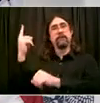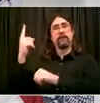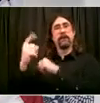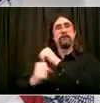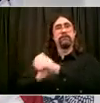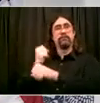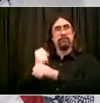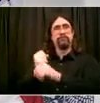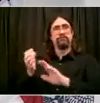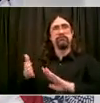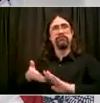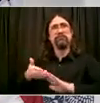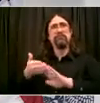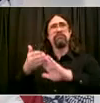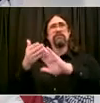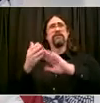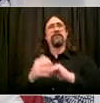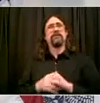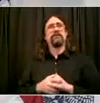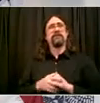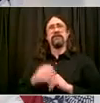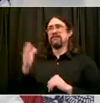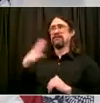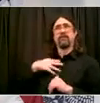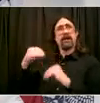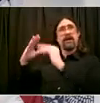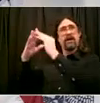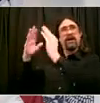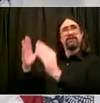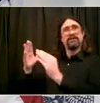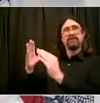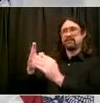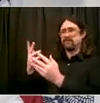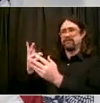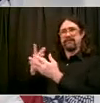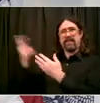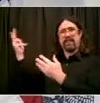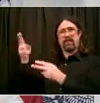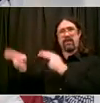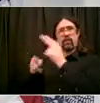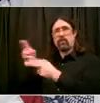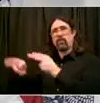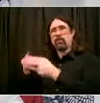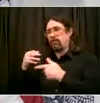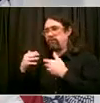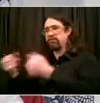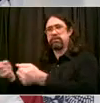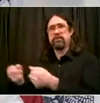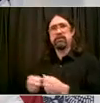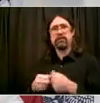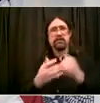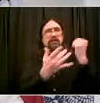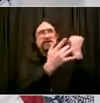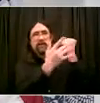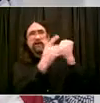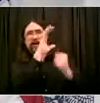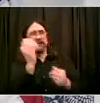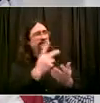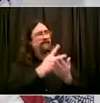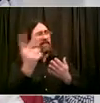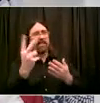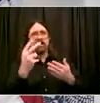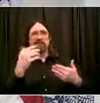Pfizer had a good vaccine, the day we got the information Moderna had been approved. There was no federal effort by the previous administration to then link